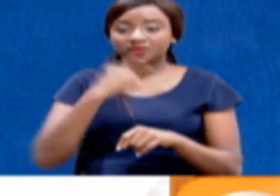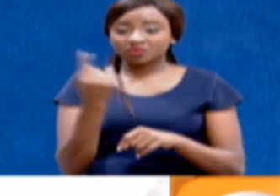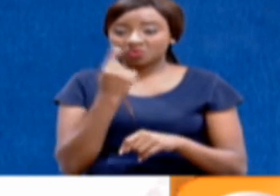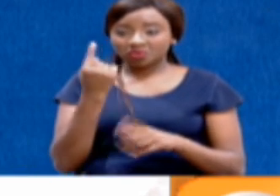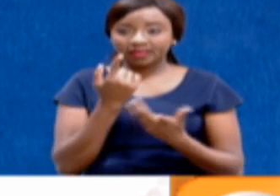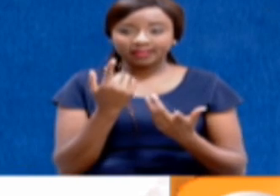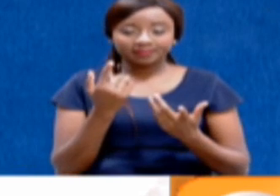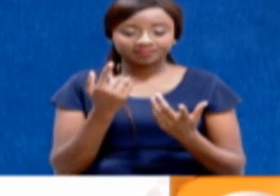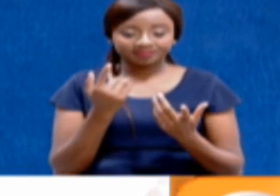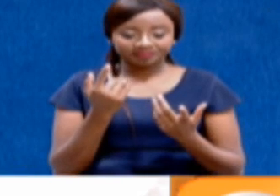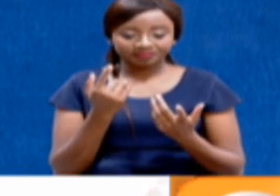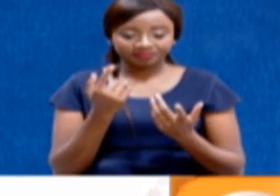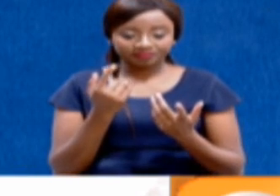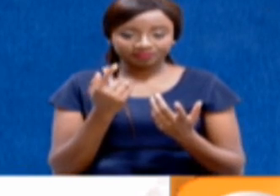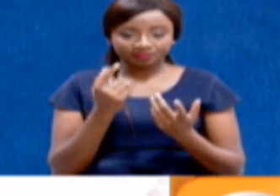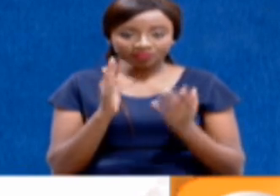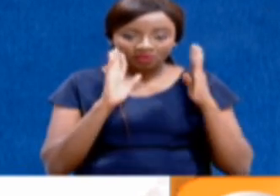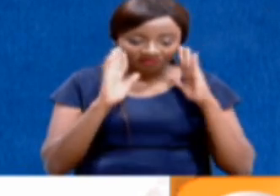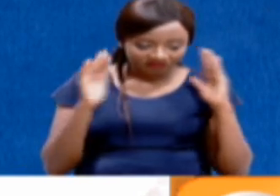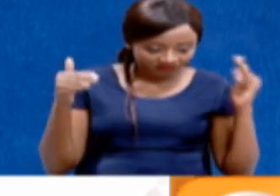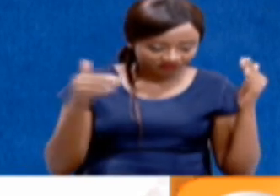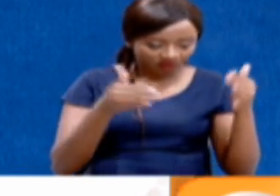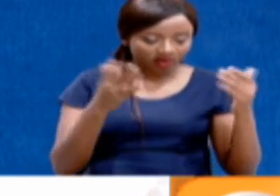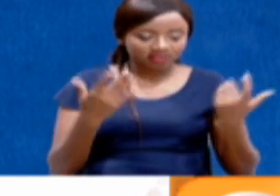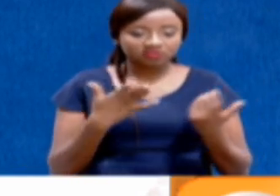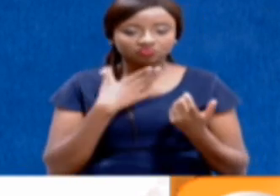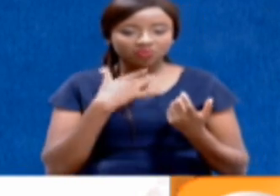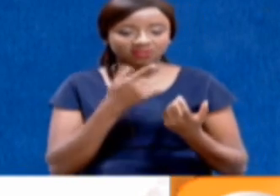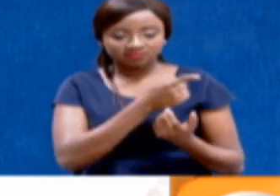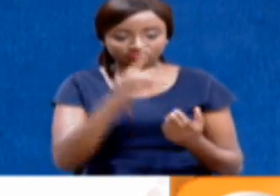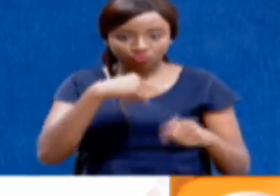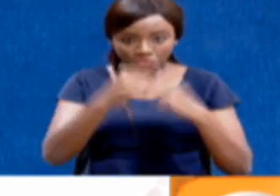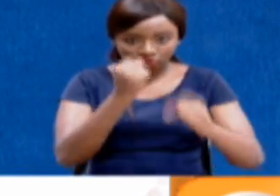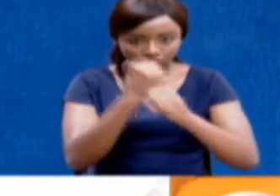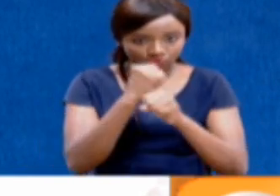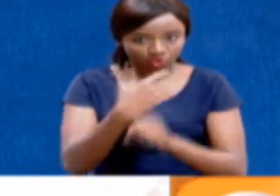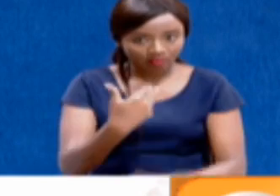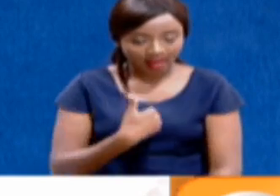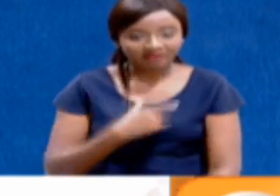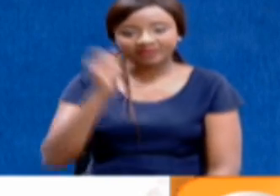at making sure that they are not rendered jobless,